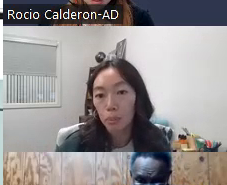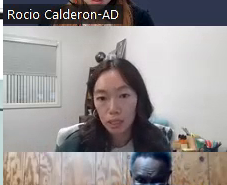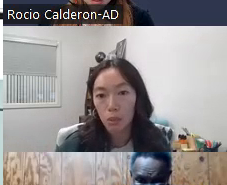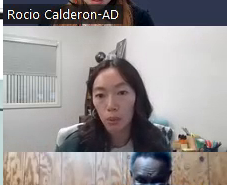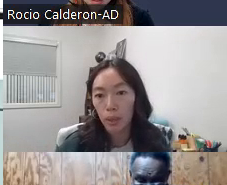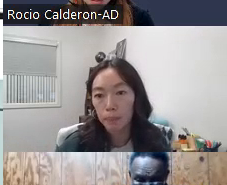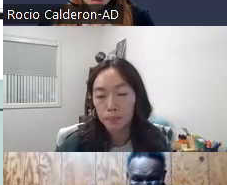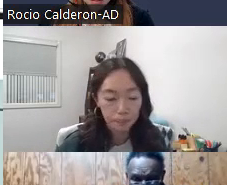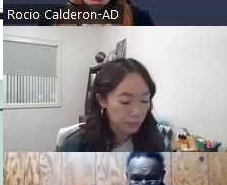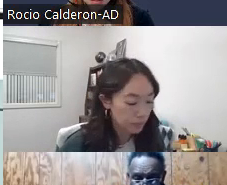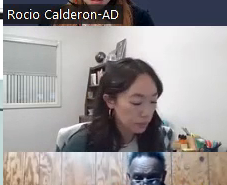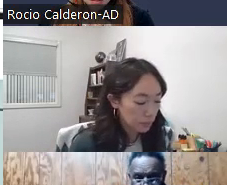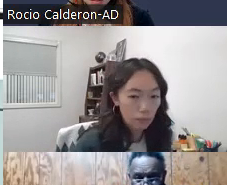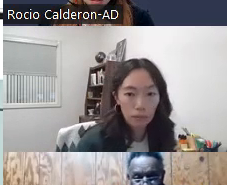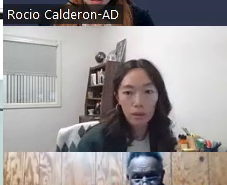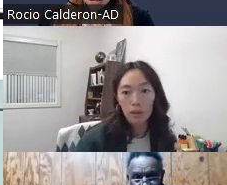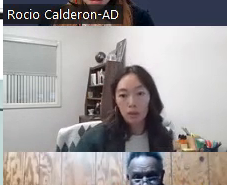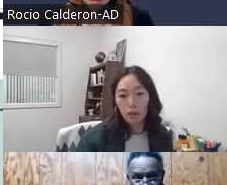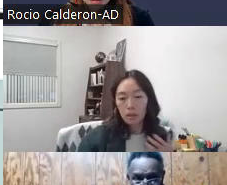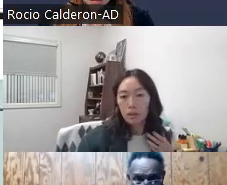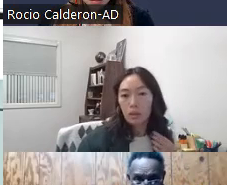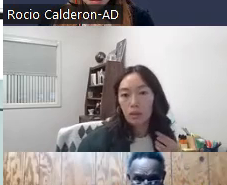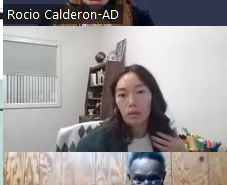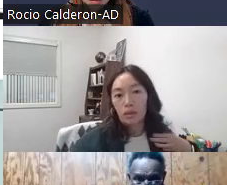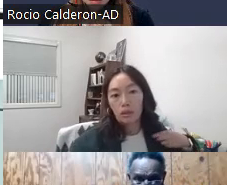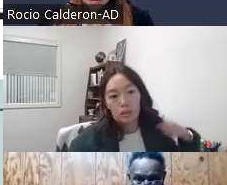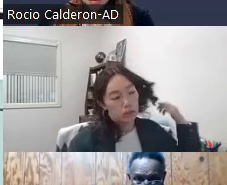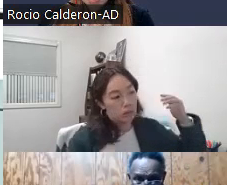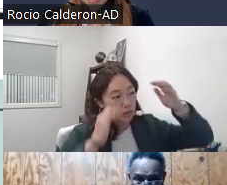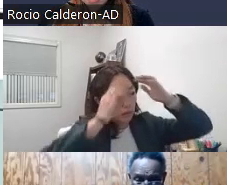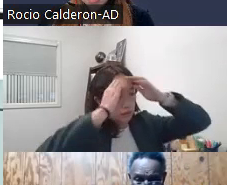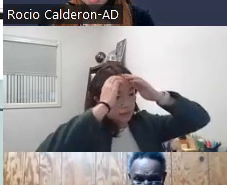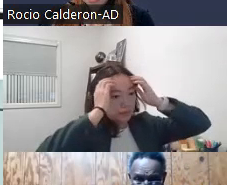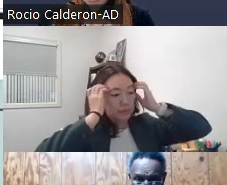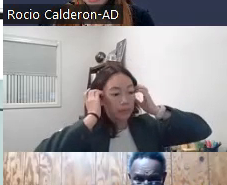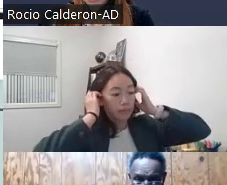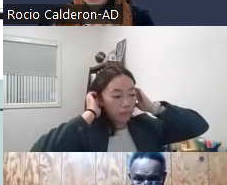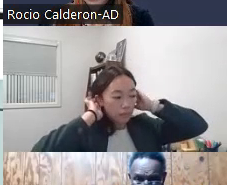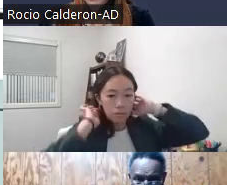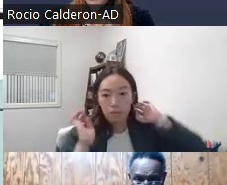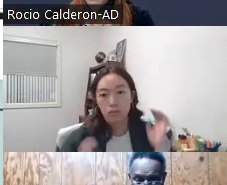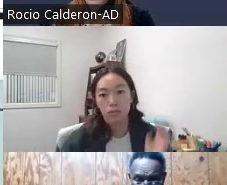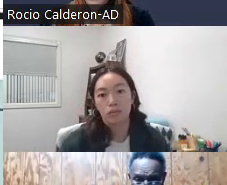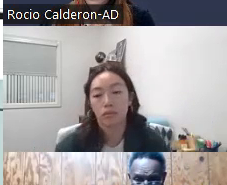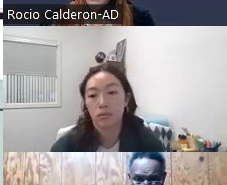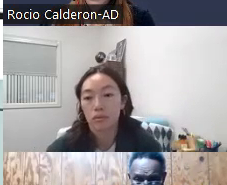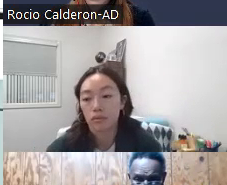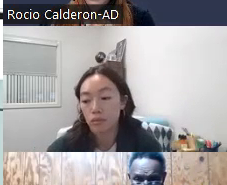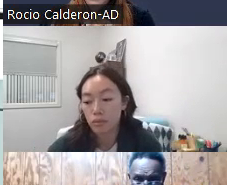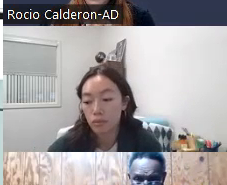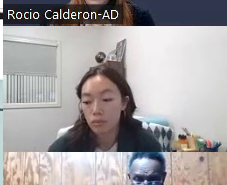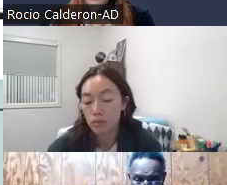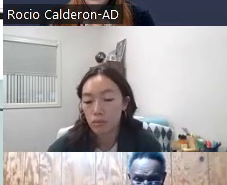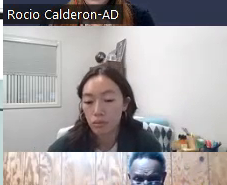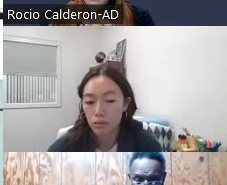passenger vehicle replacement program? Would that be like a trial base and if you did qualify, that you could